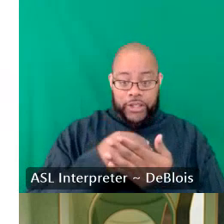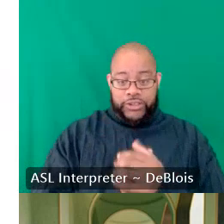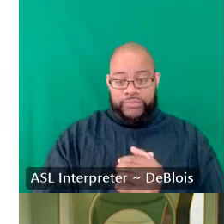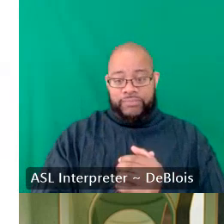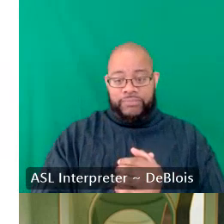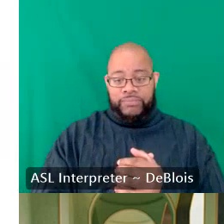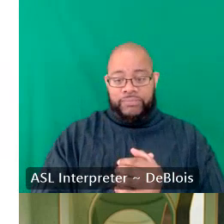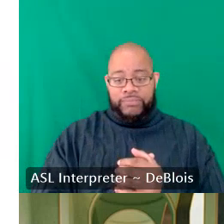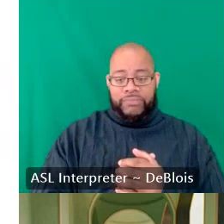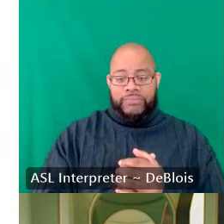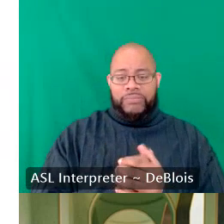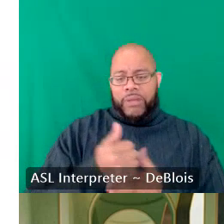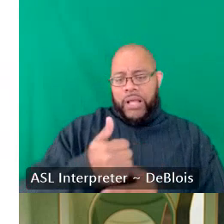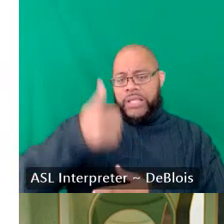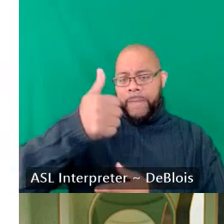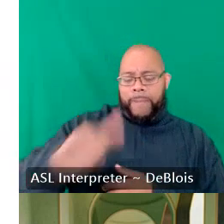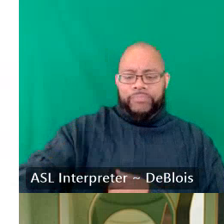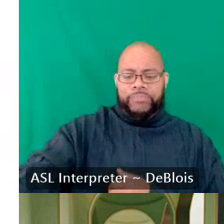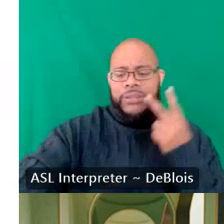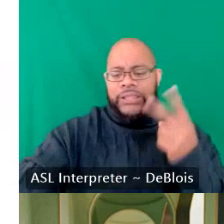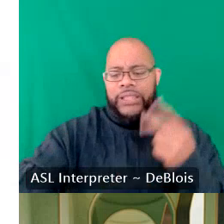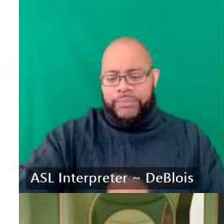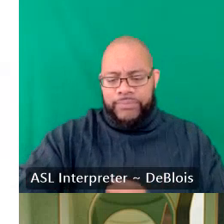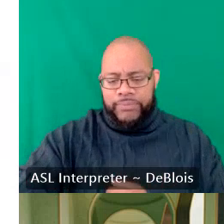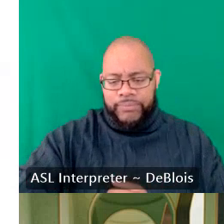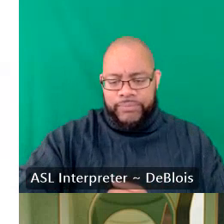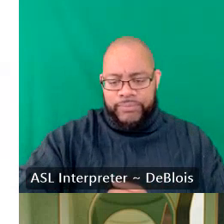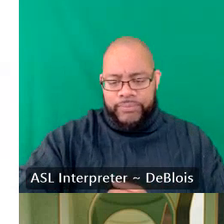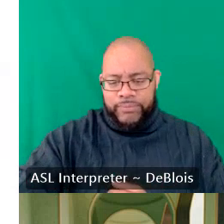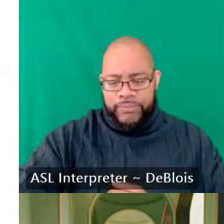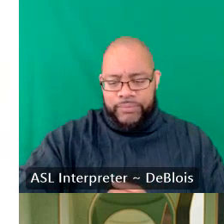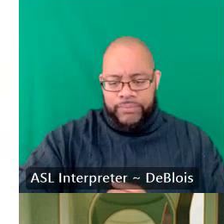give us a thumbs up. And let's see those come across the screen.